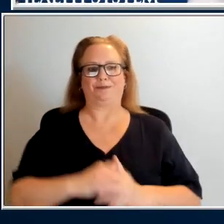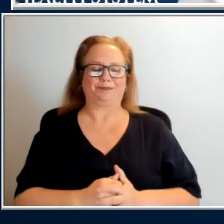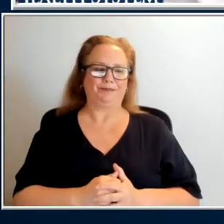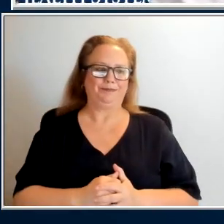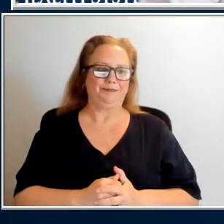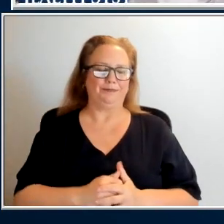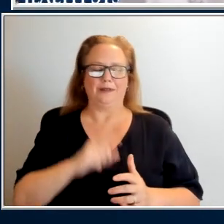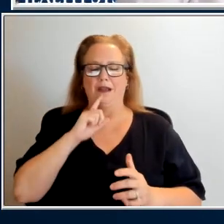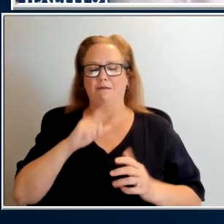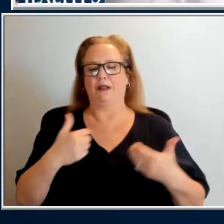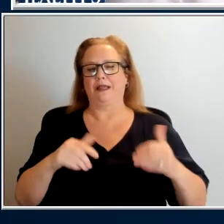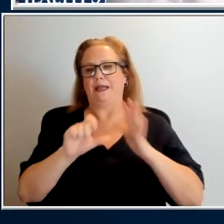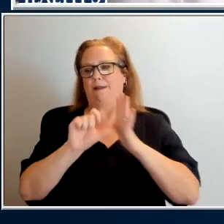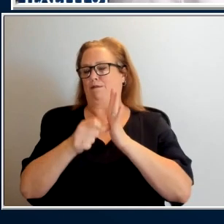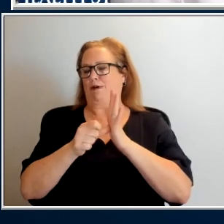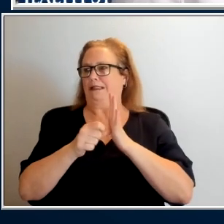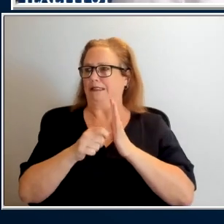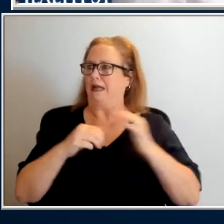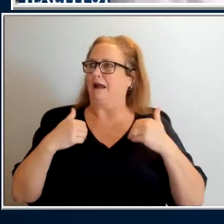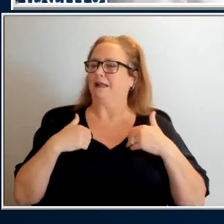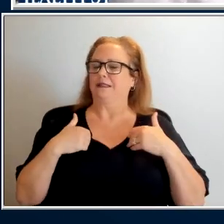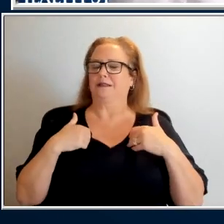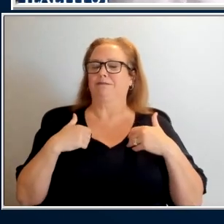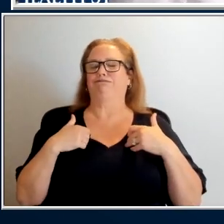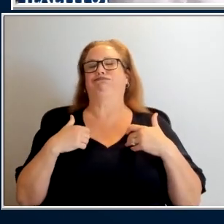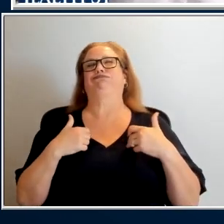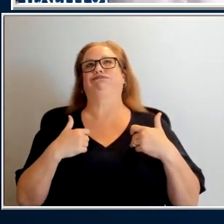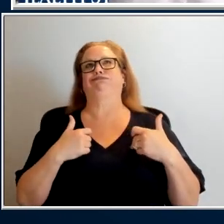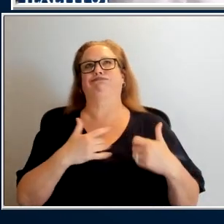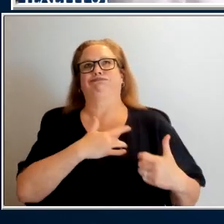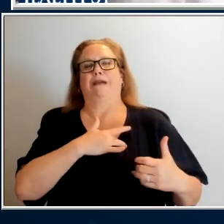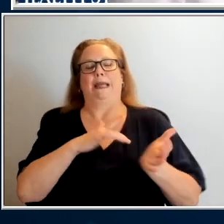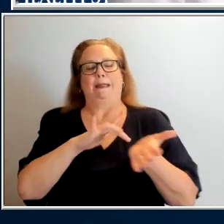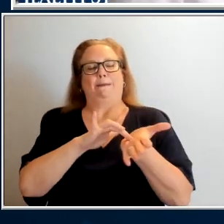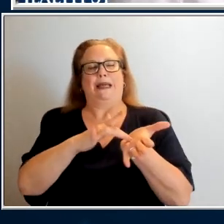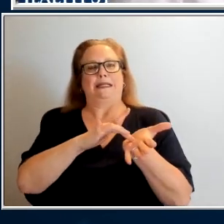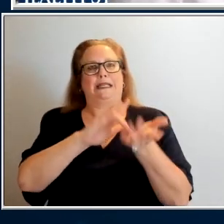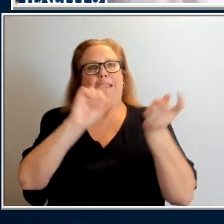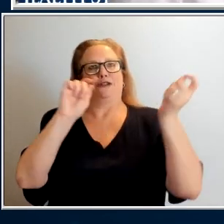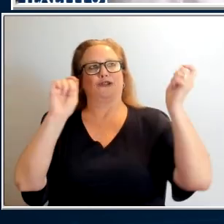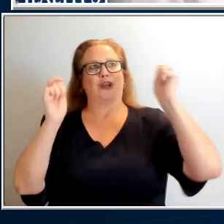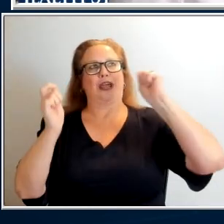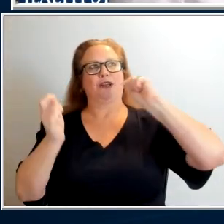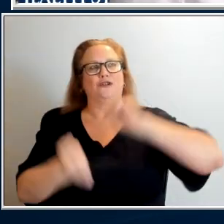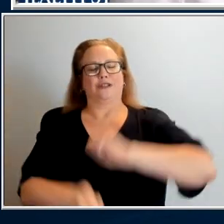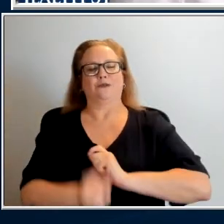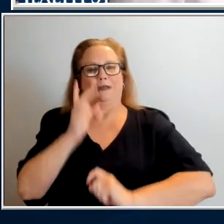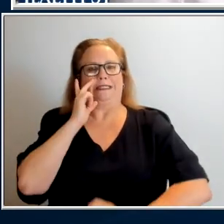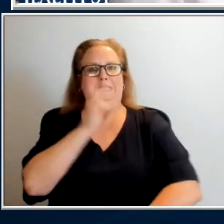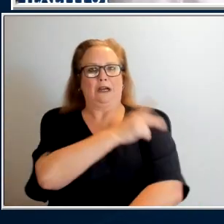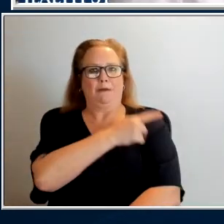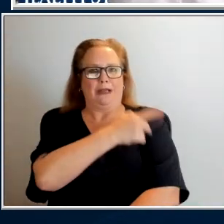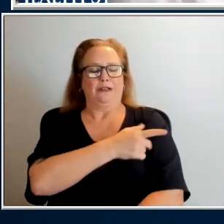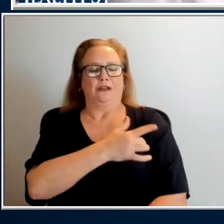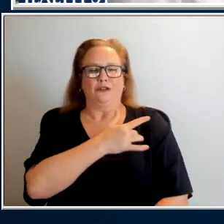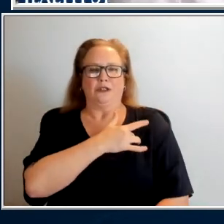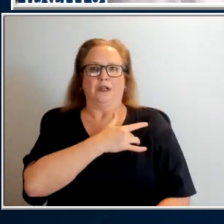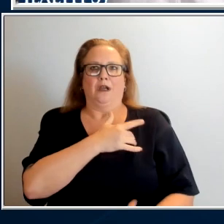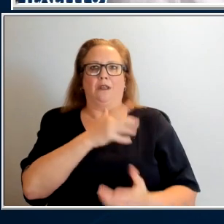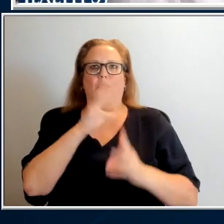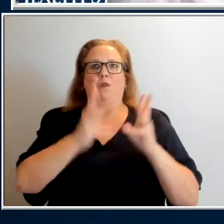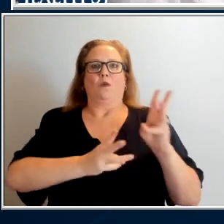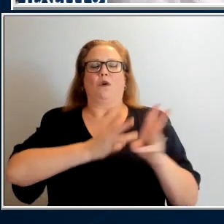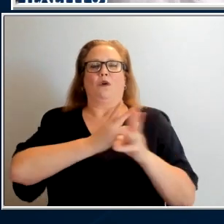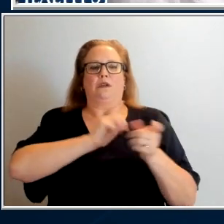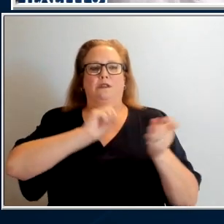impressed. I have this certain awe every day I go into medicine about the changes that we see. I'm in awe of our patients. I'm in awe of the way the world's evolved.